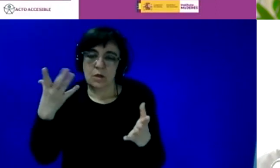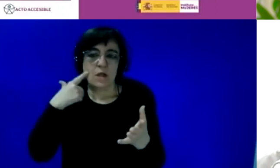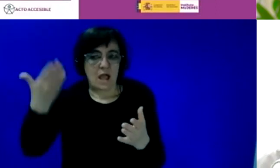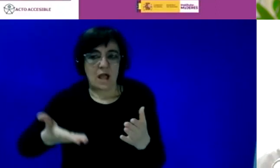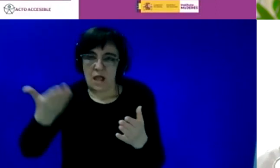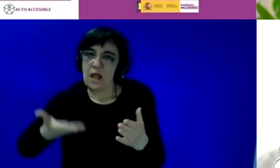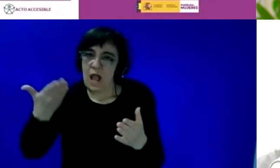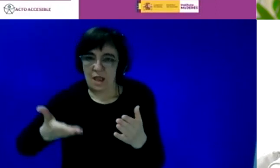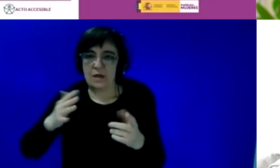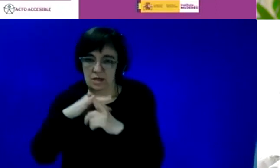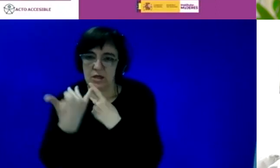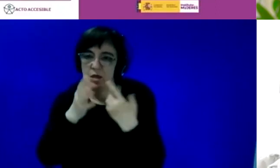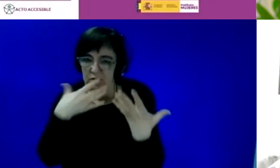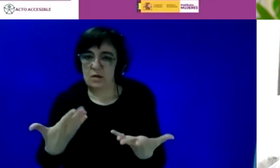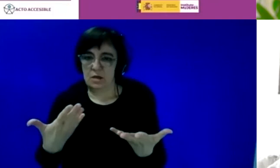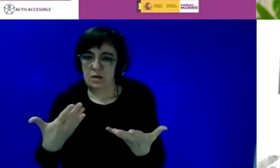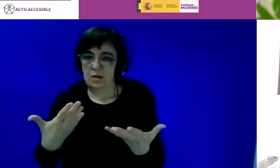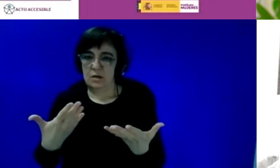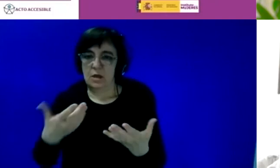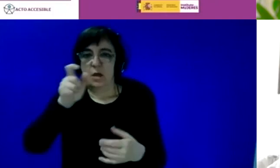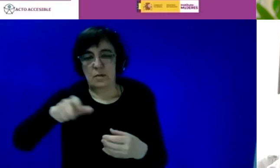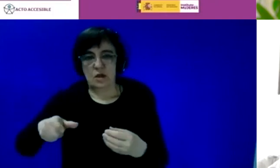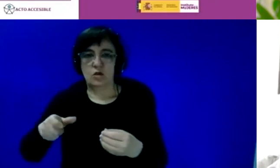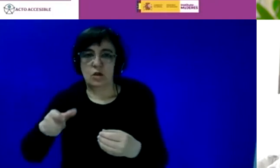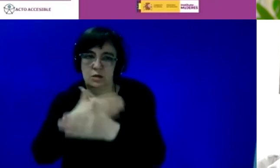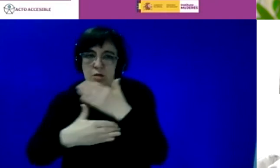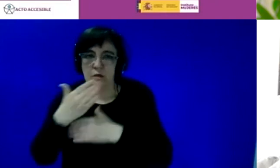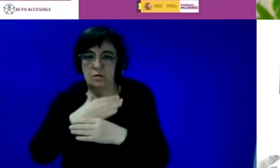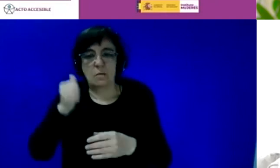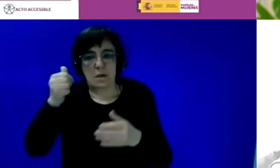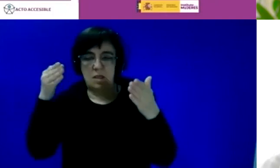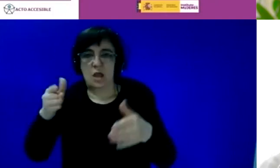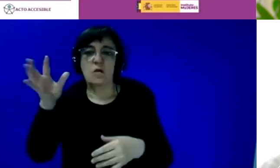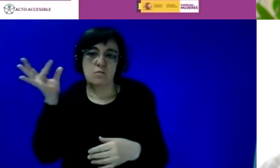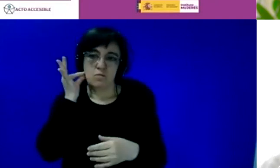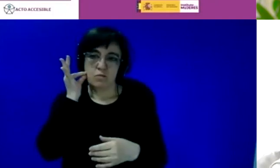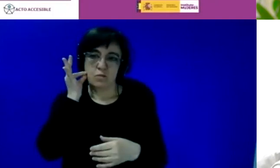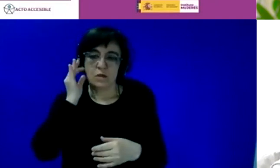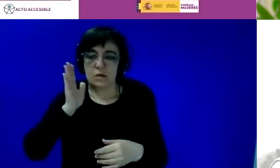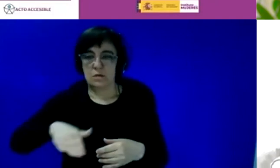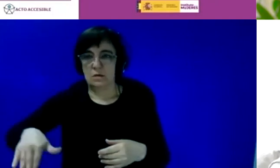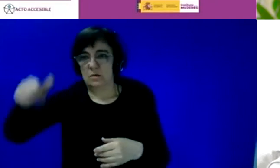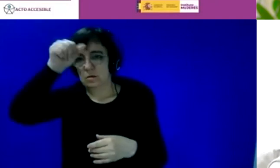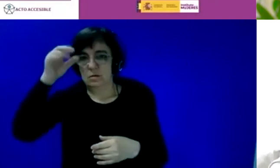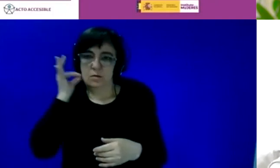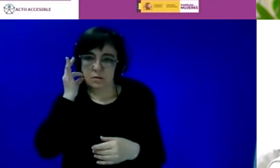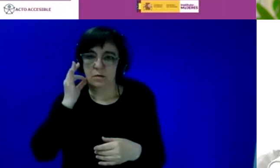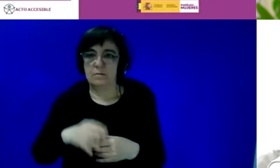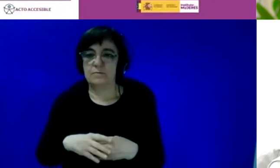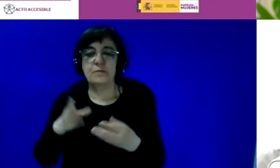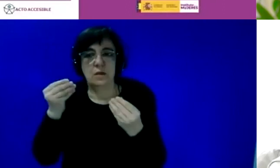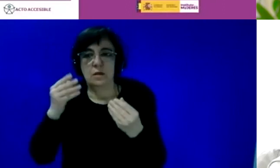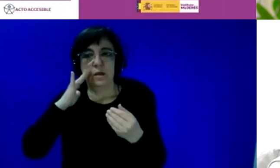I think this really does show the serious situation that women and boys and